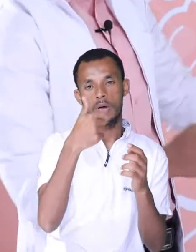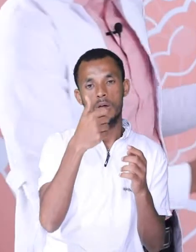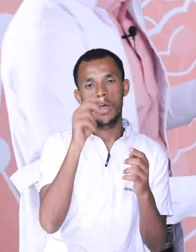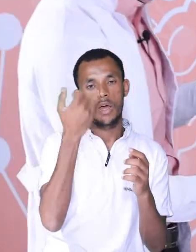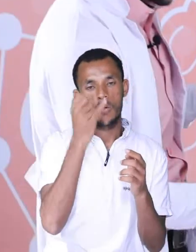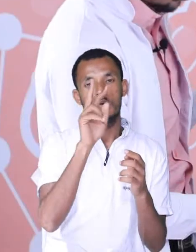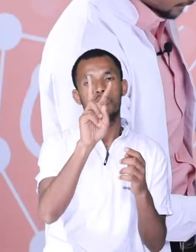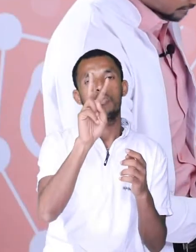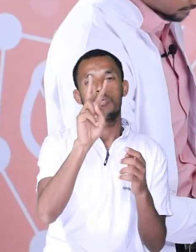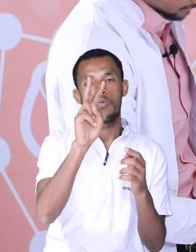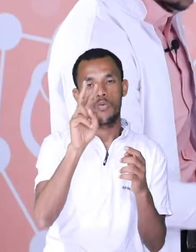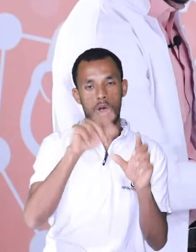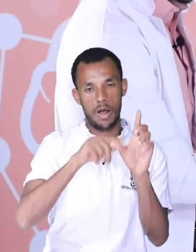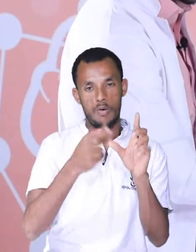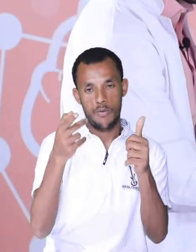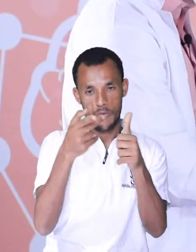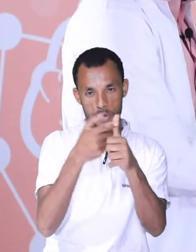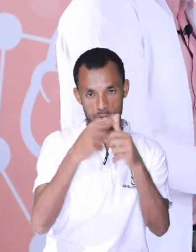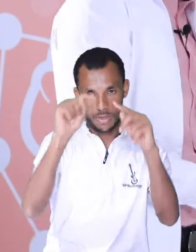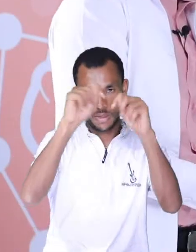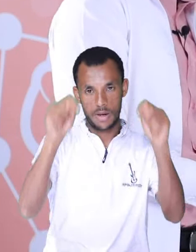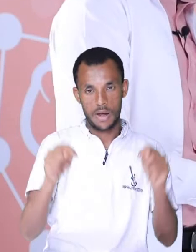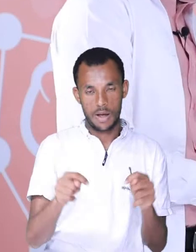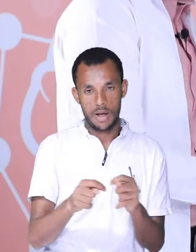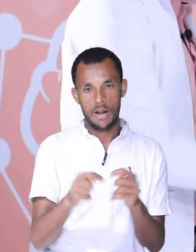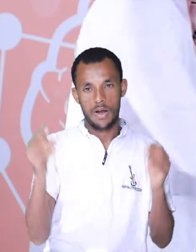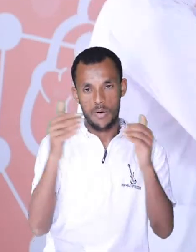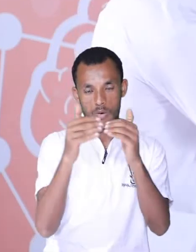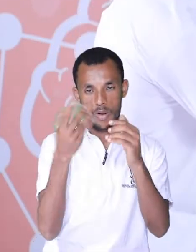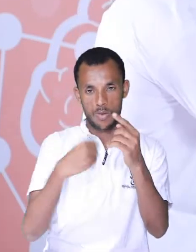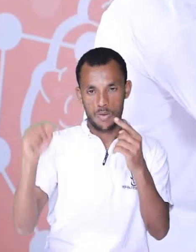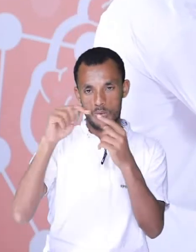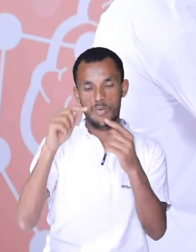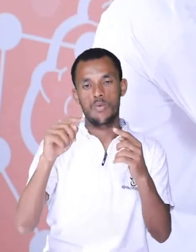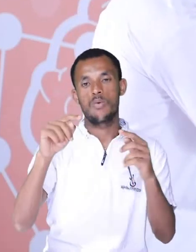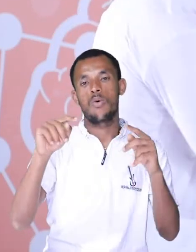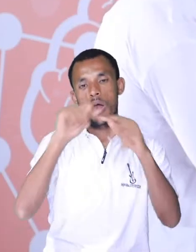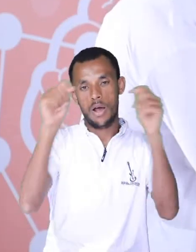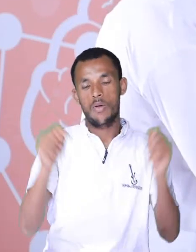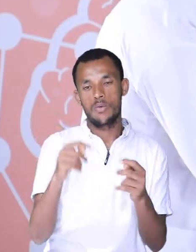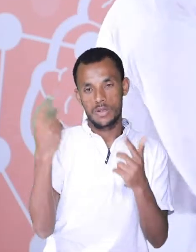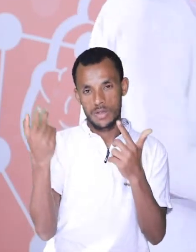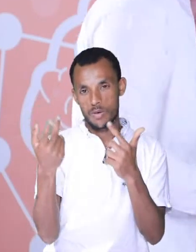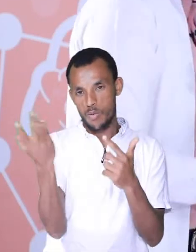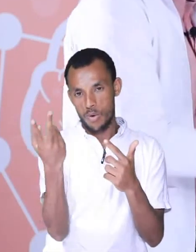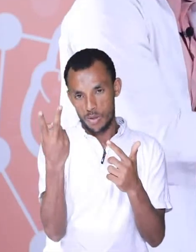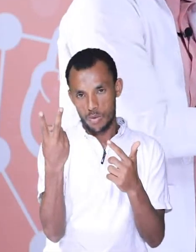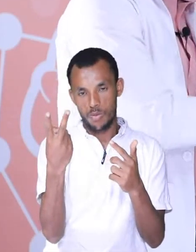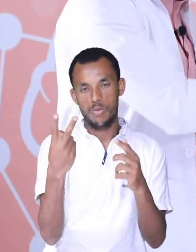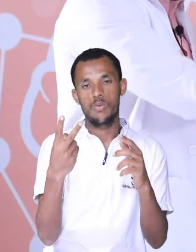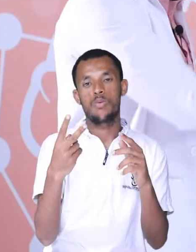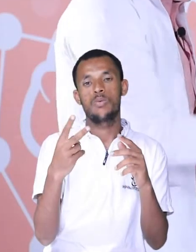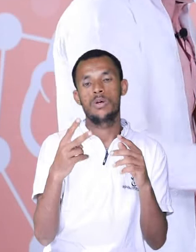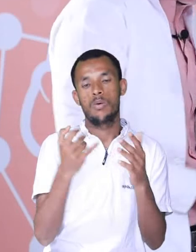if two angles of the first triangle is congruent to two angles of the second triangle, then we can